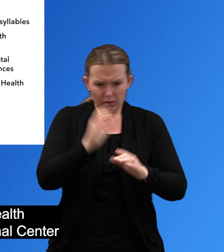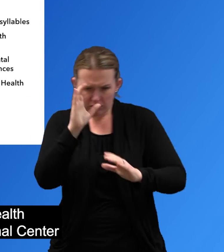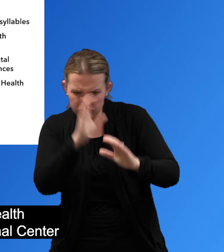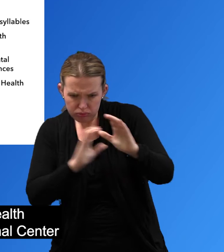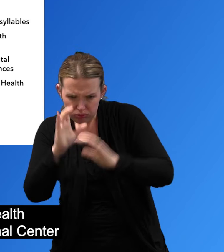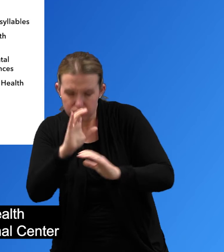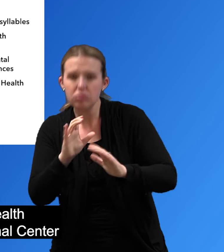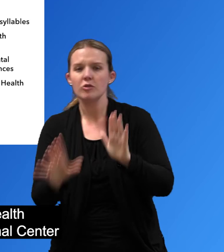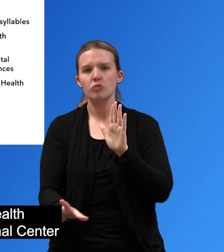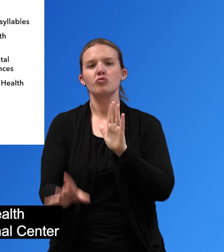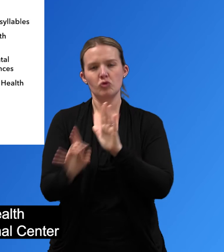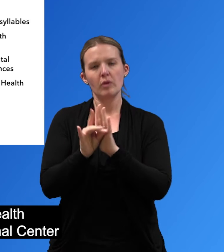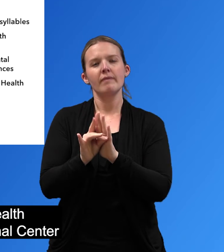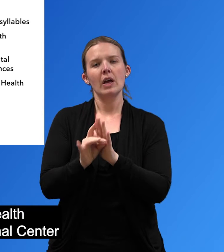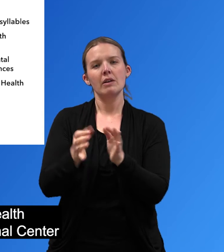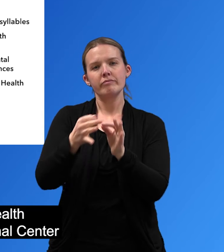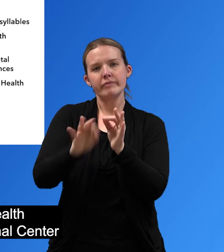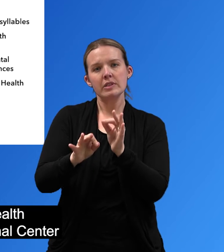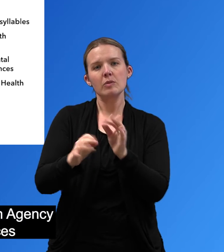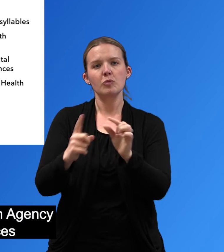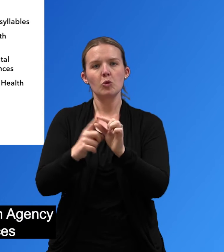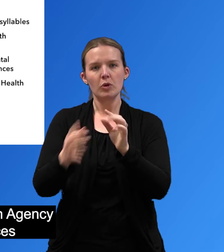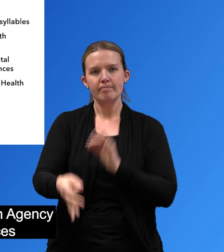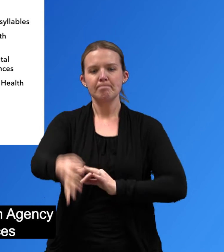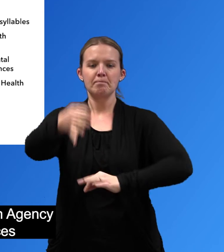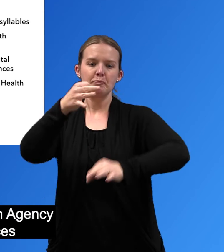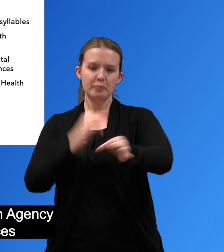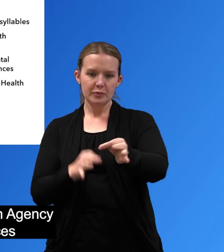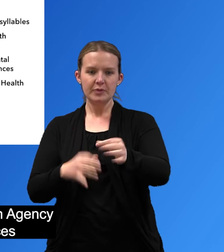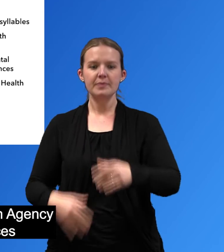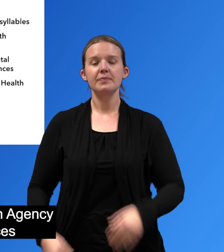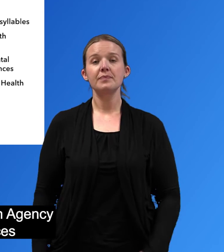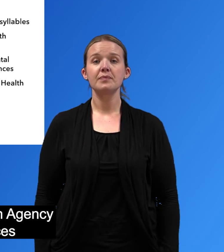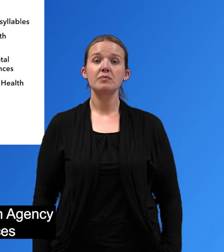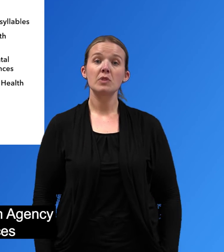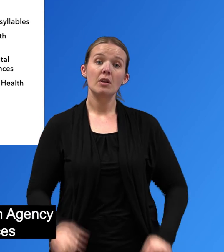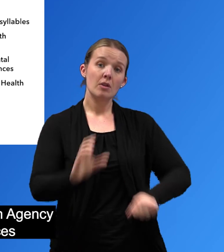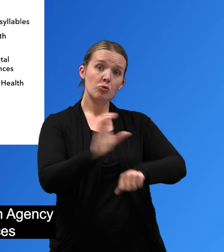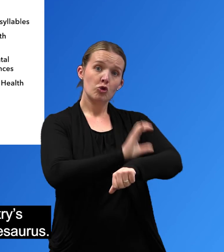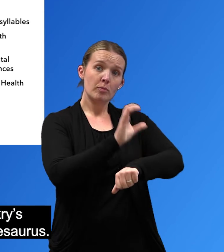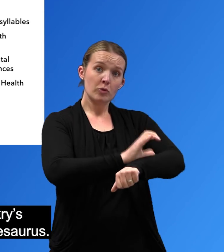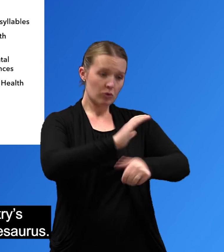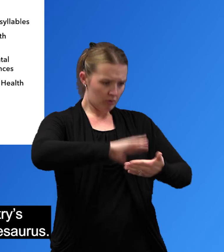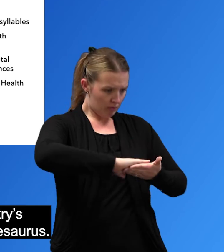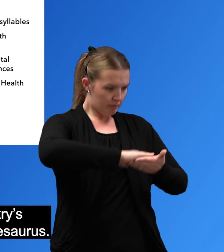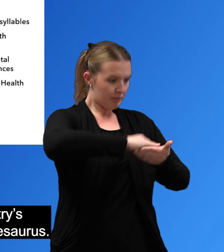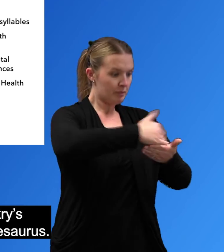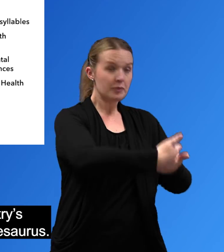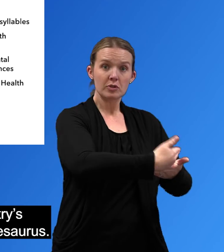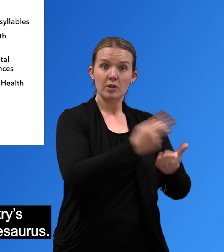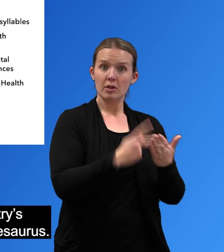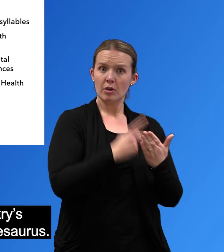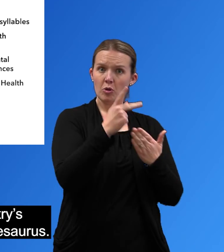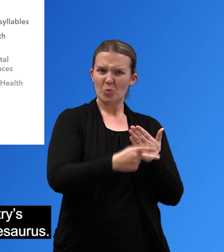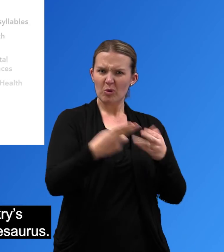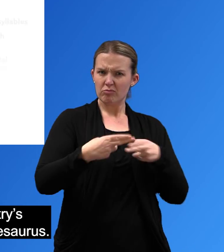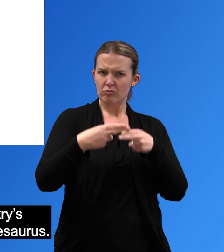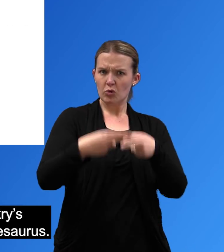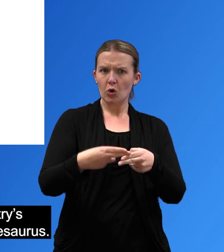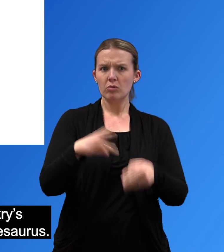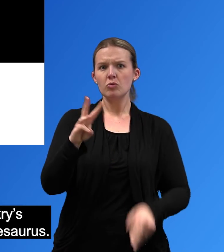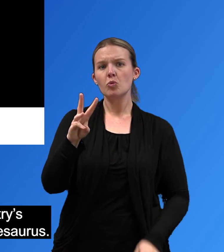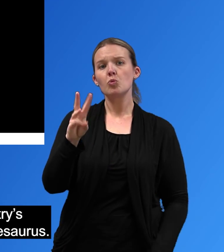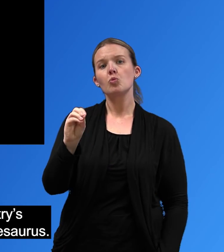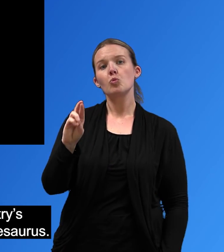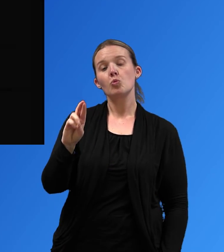communication, or National Center for Environmental Health Agency for Toxic Substances and Disease Registry's Environmental Health